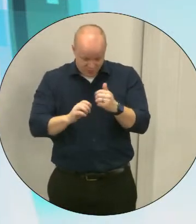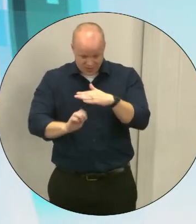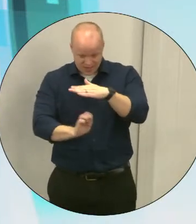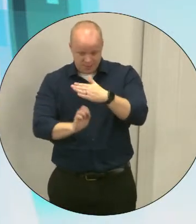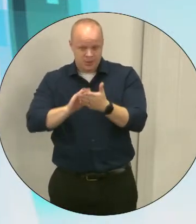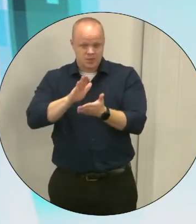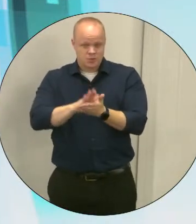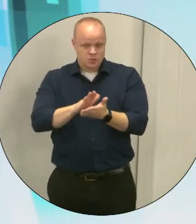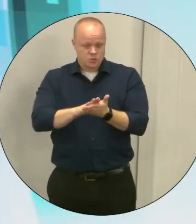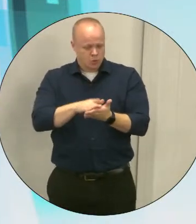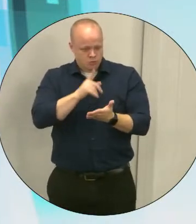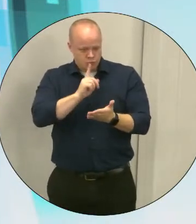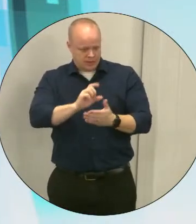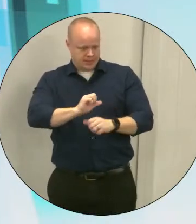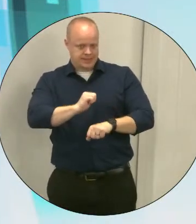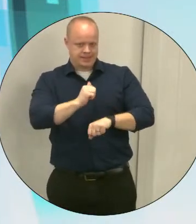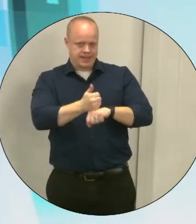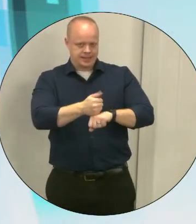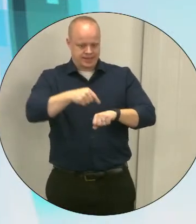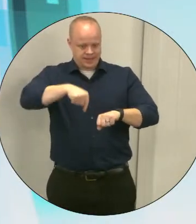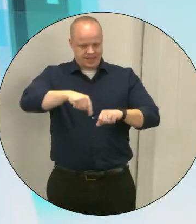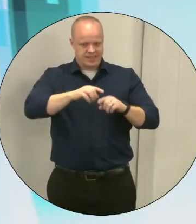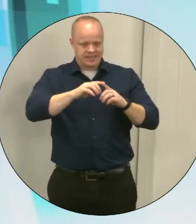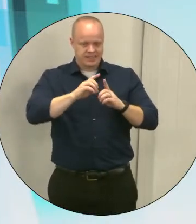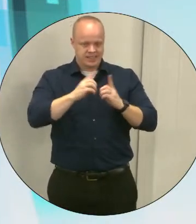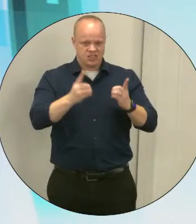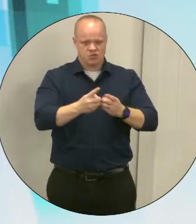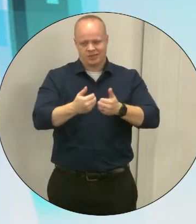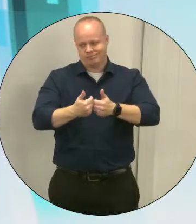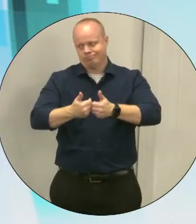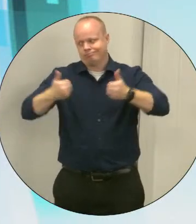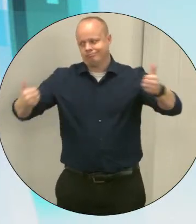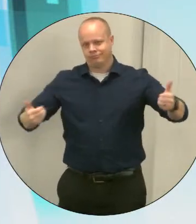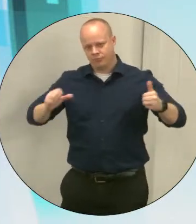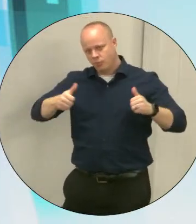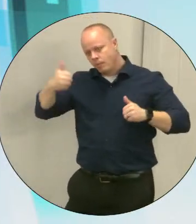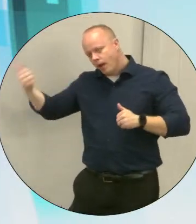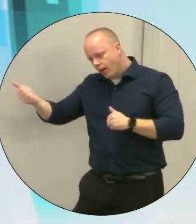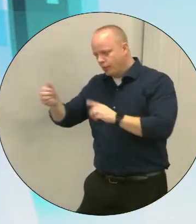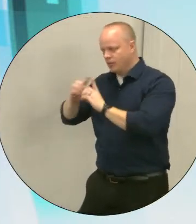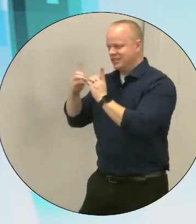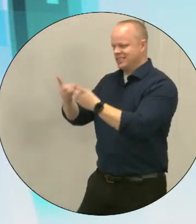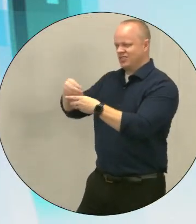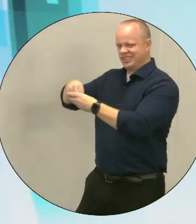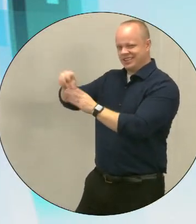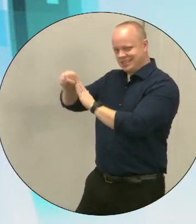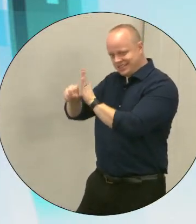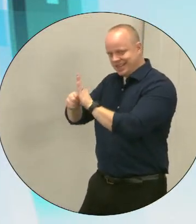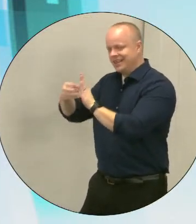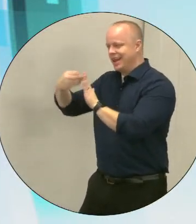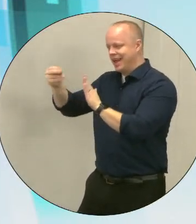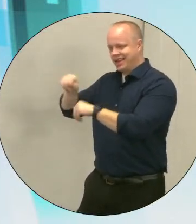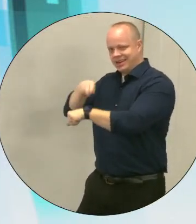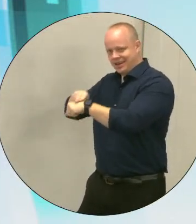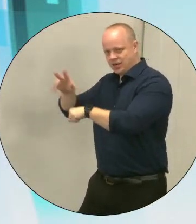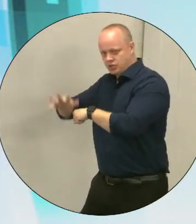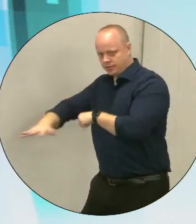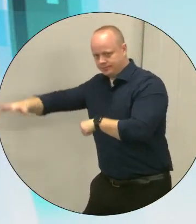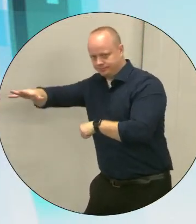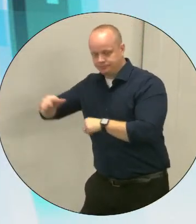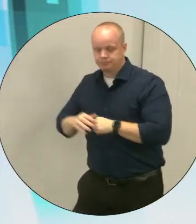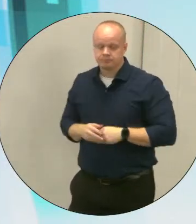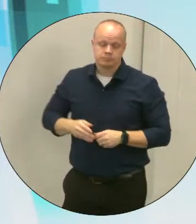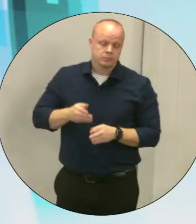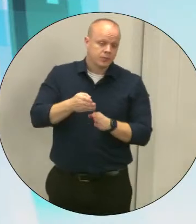school sets this district apart from the other districts in this state and in the nation. The previous